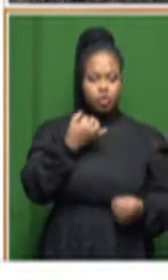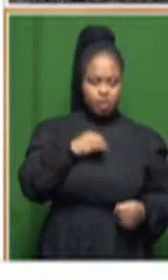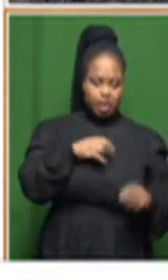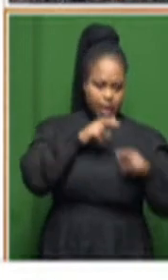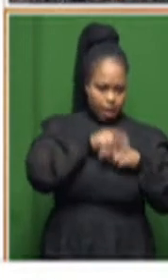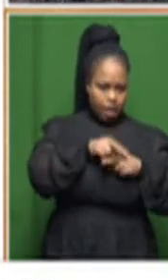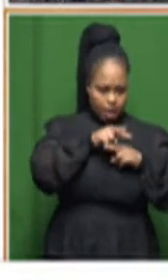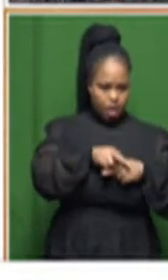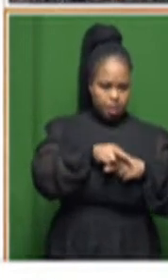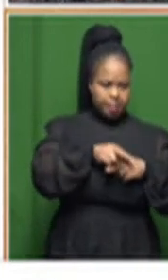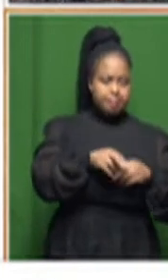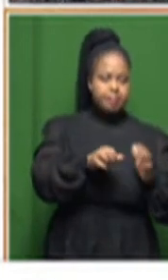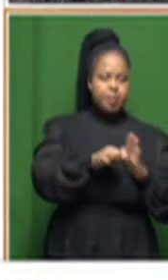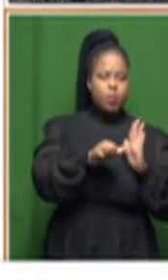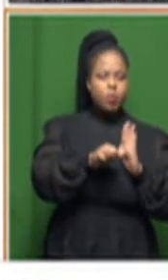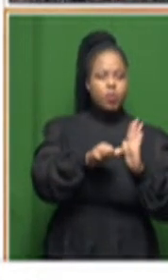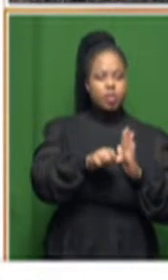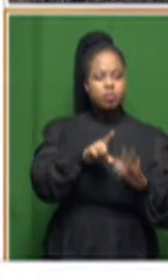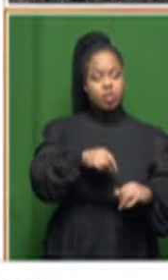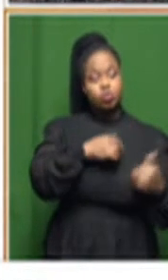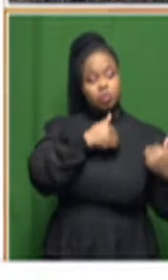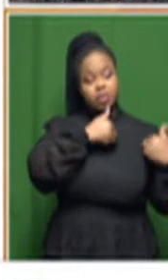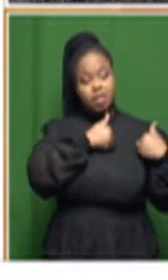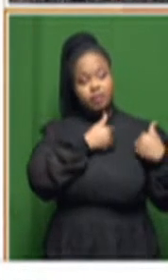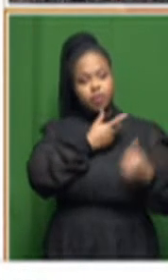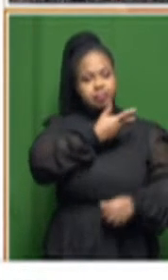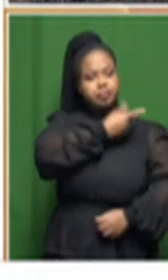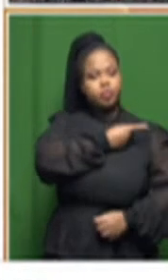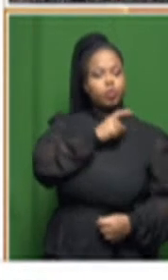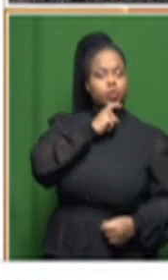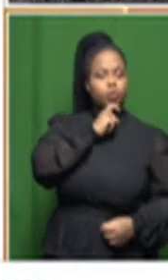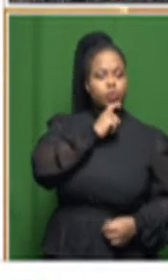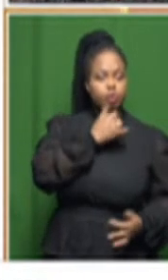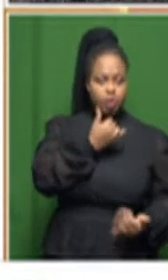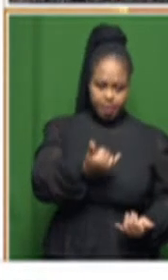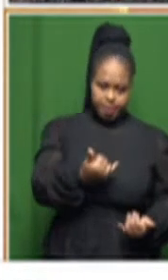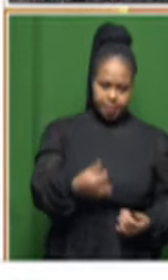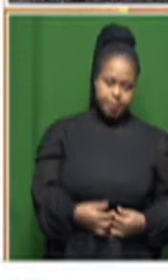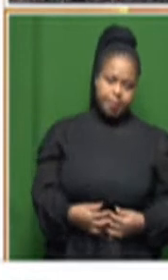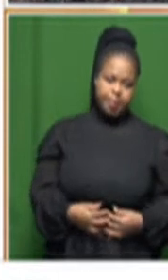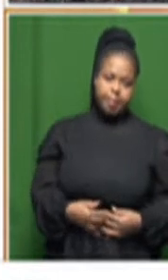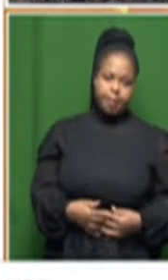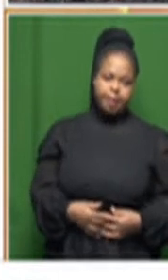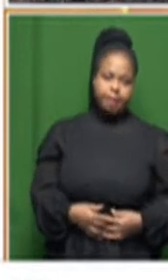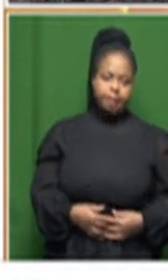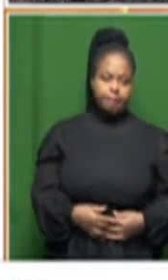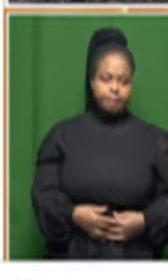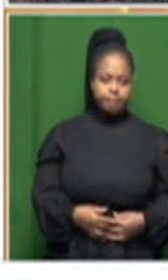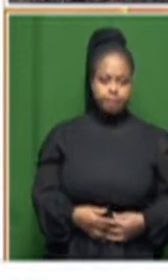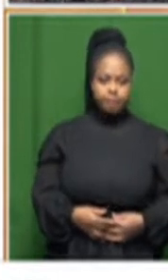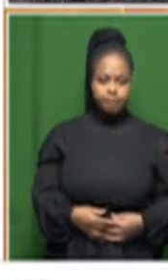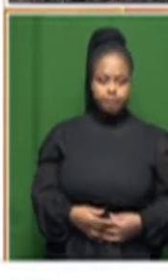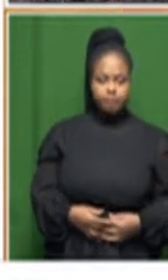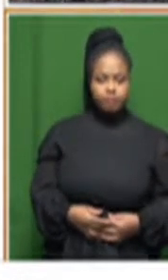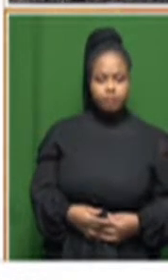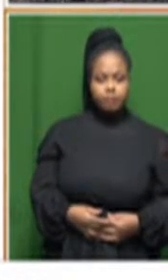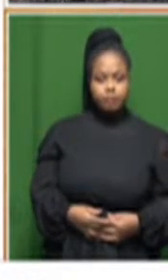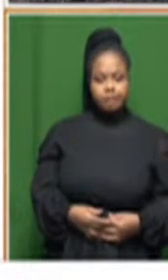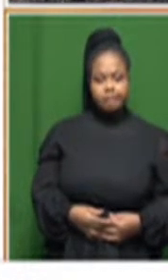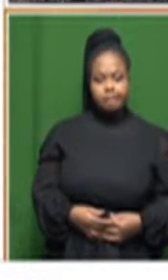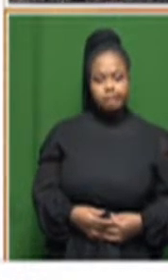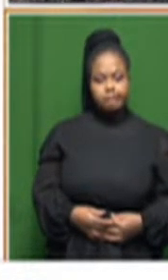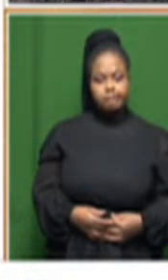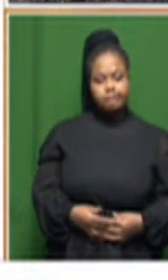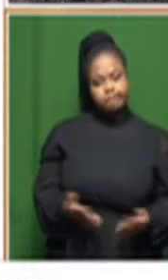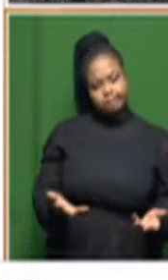monitor the safety of the vaccines as we are using them now in the real world. Now, uncommon, rare, and